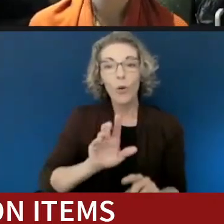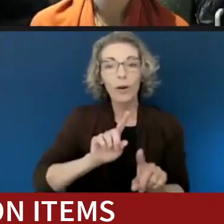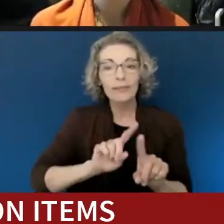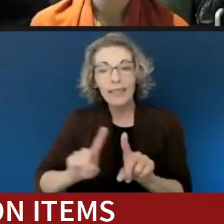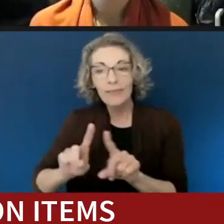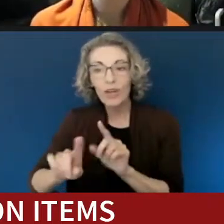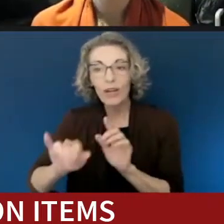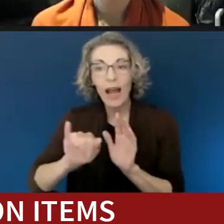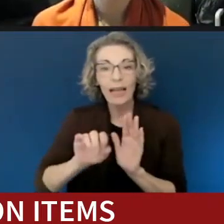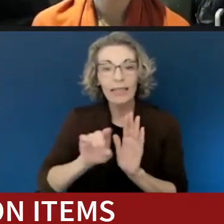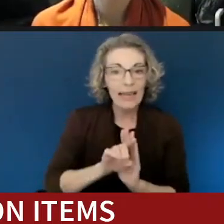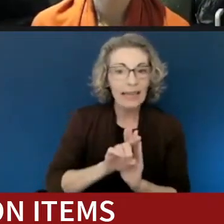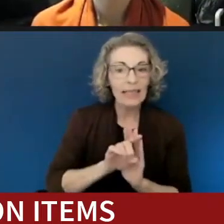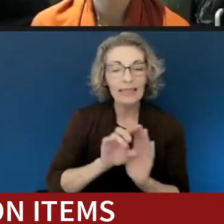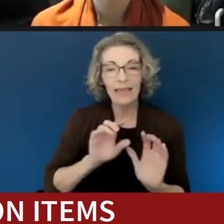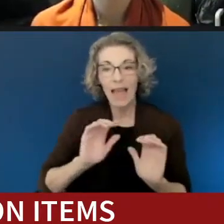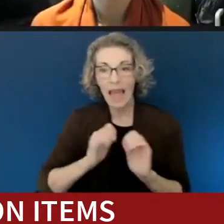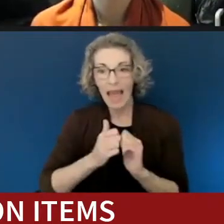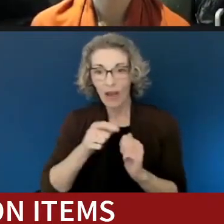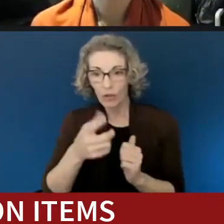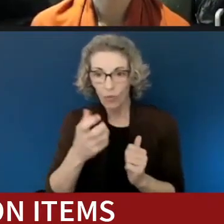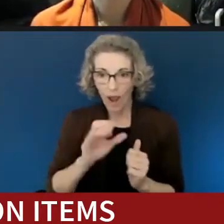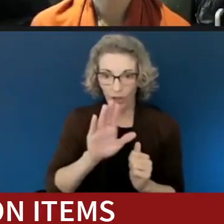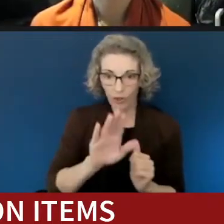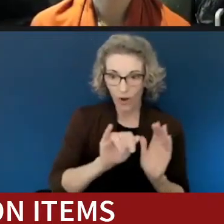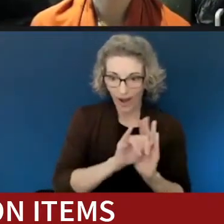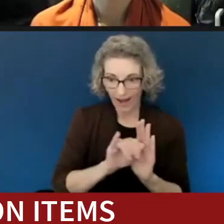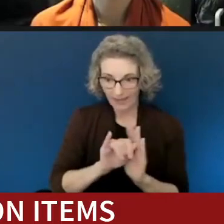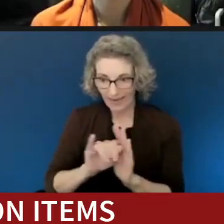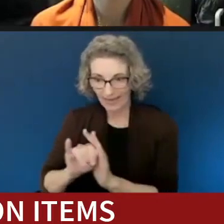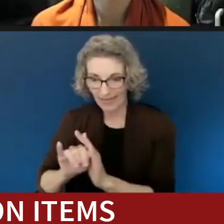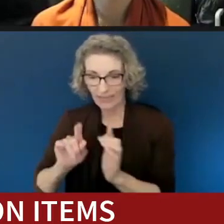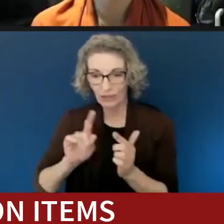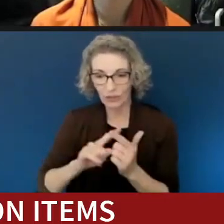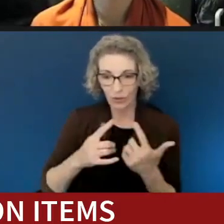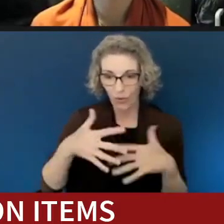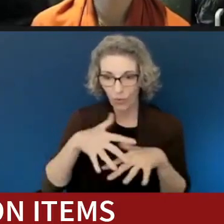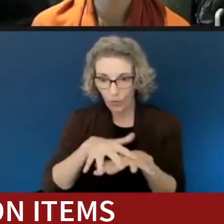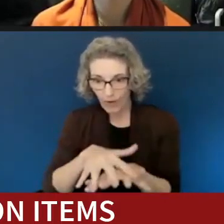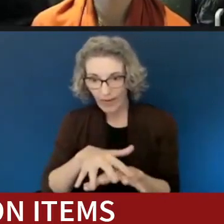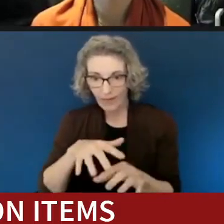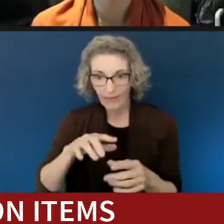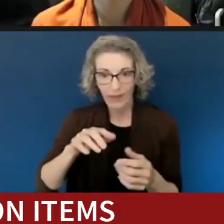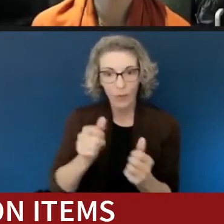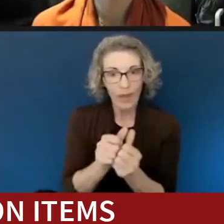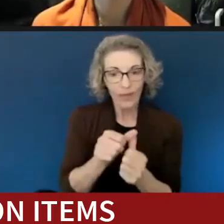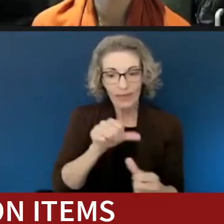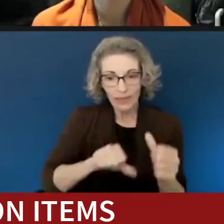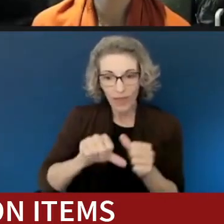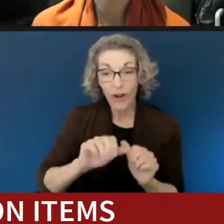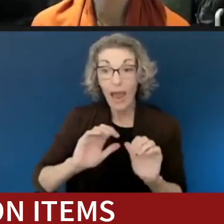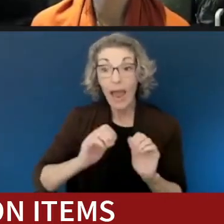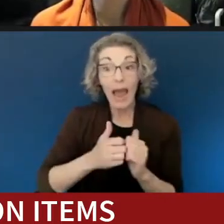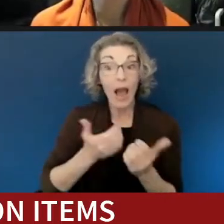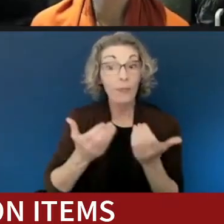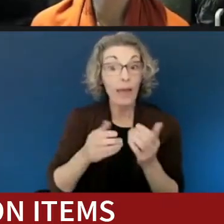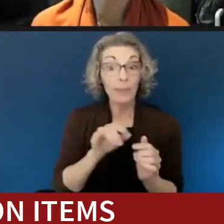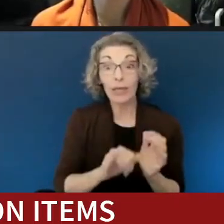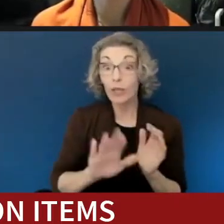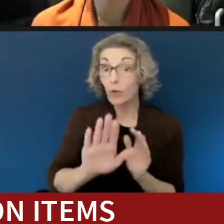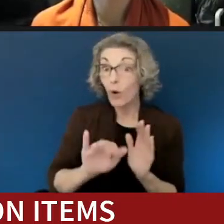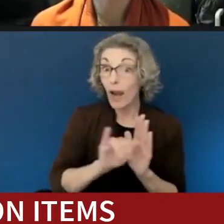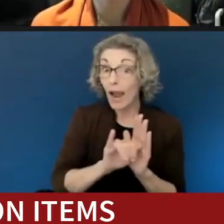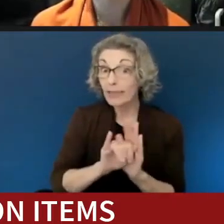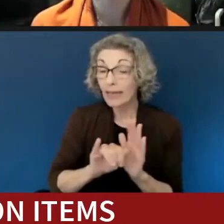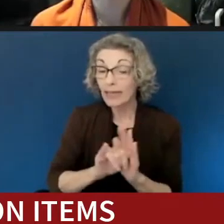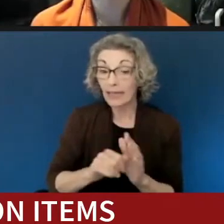like weave with each other, how they clash in different ways, how they like you want them to come together, and how you want to move in society.